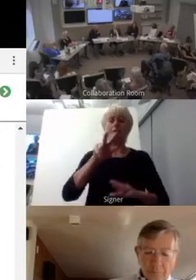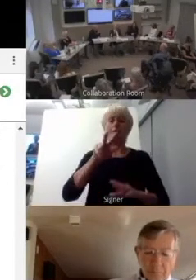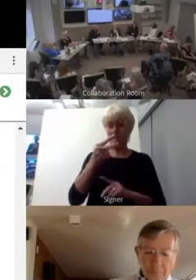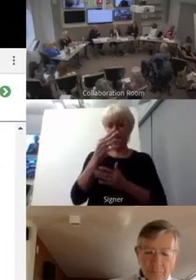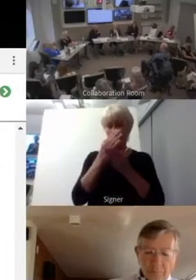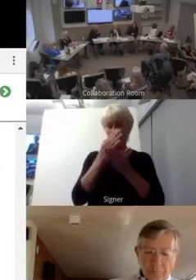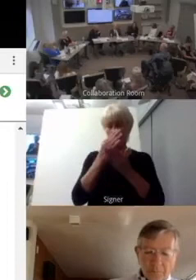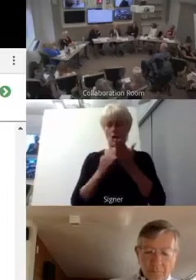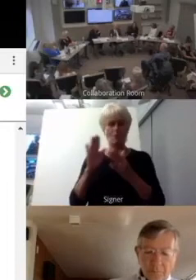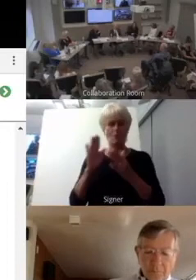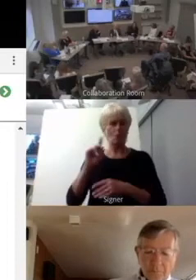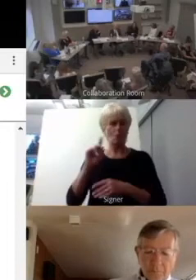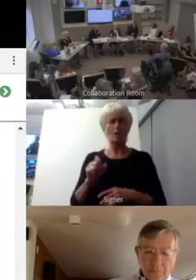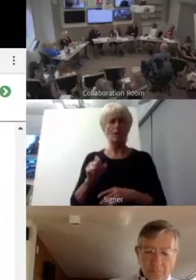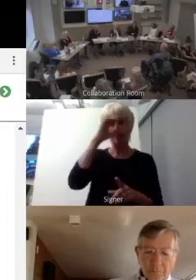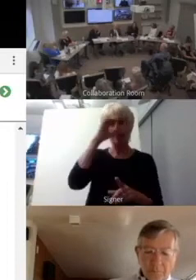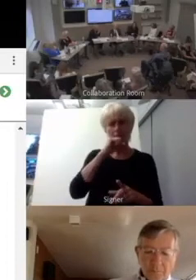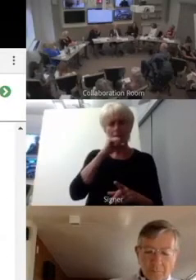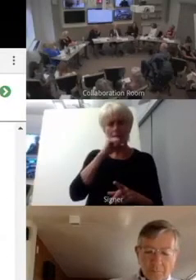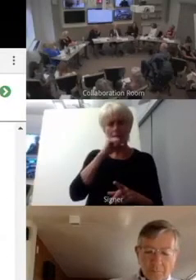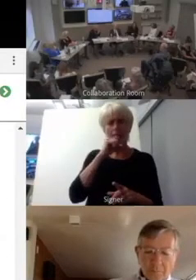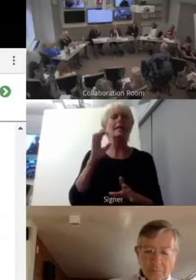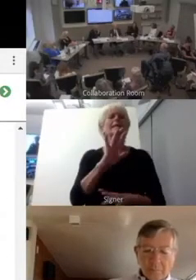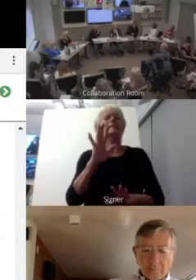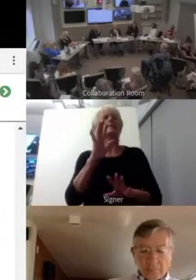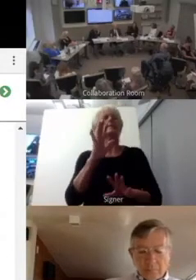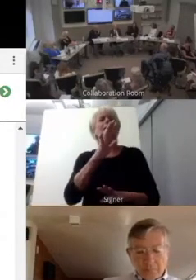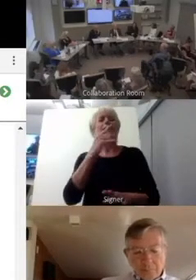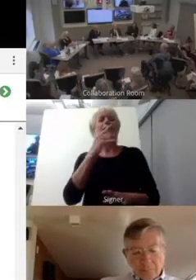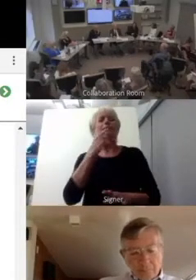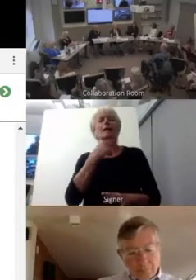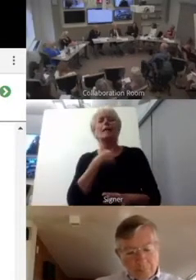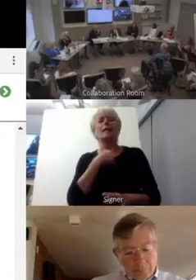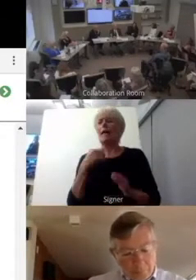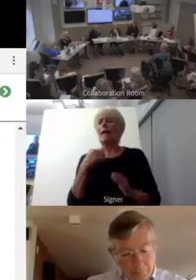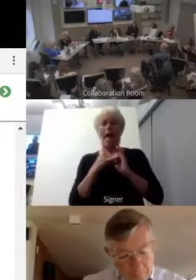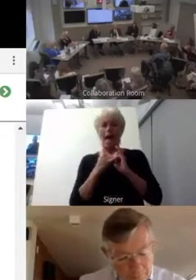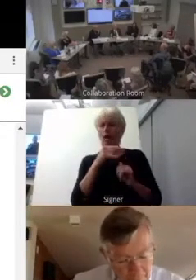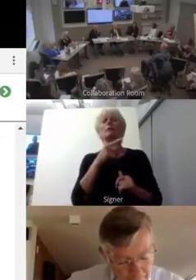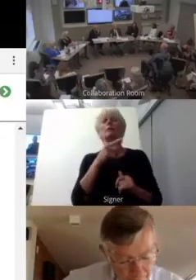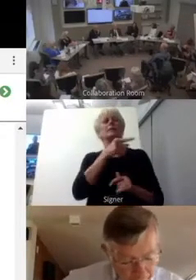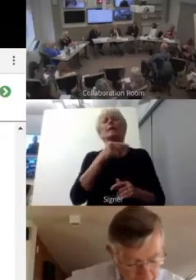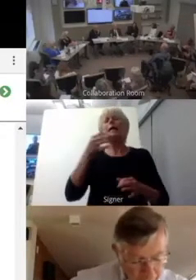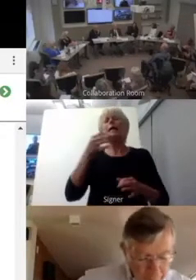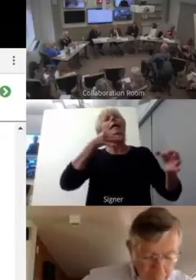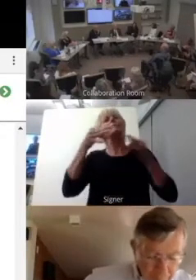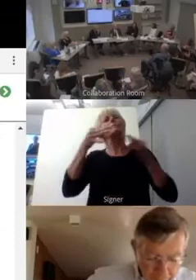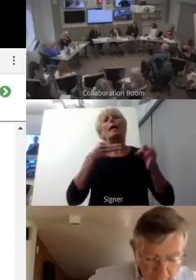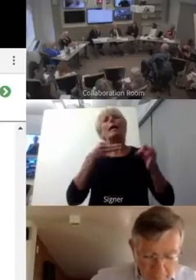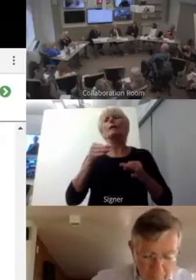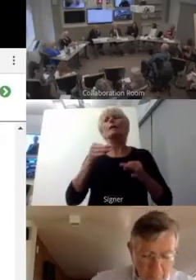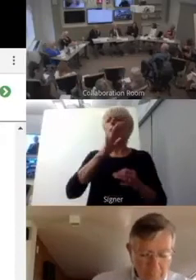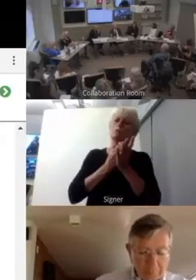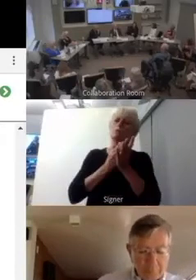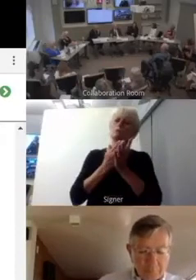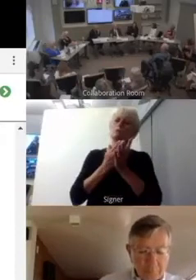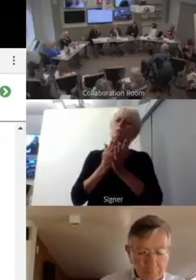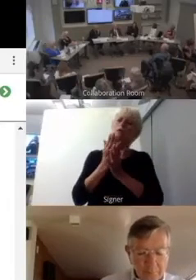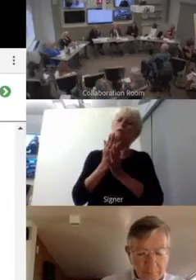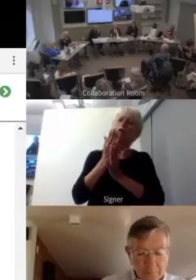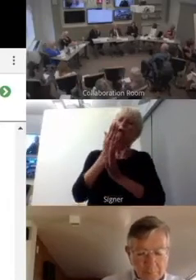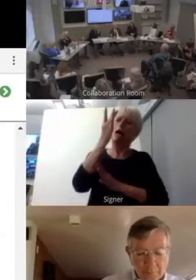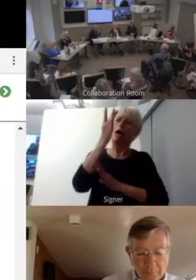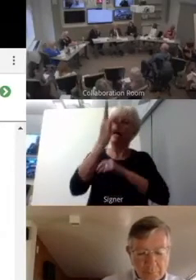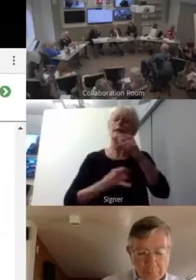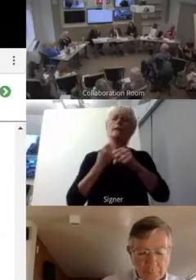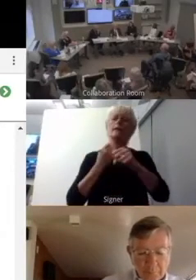Yes, could you about what you did? Take us through your journey of developing these and what you learned along the way about how